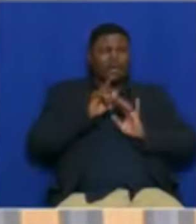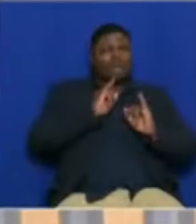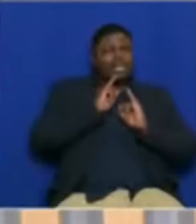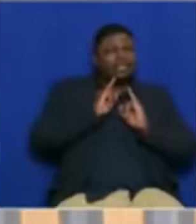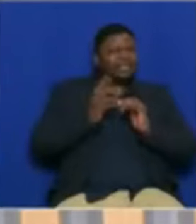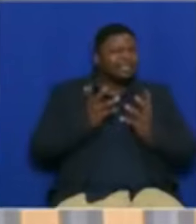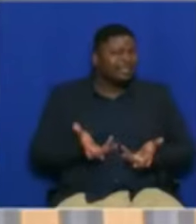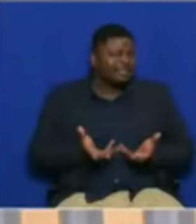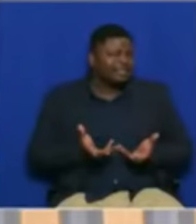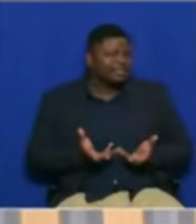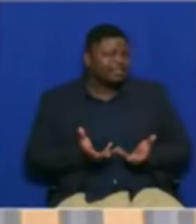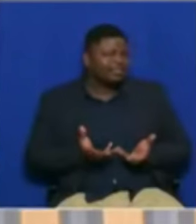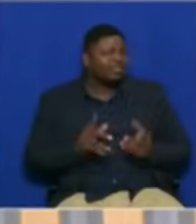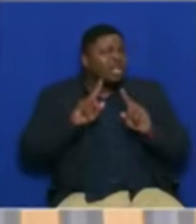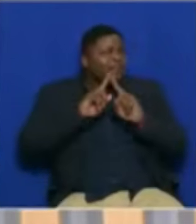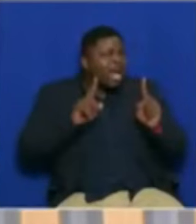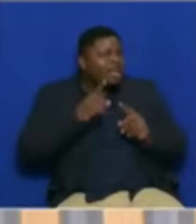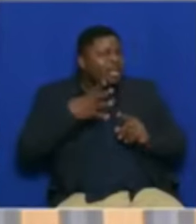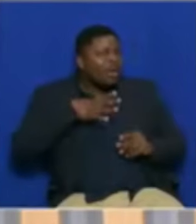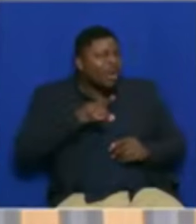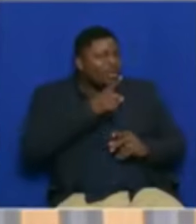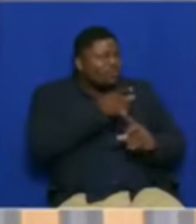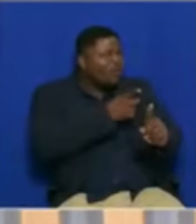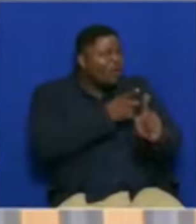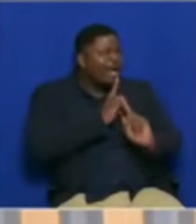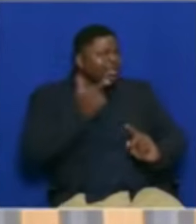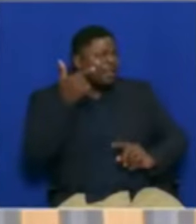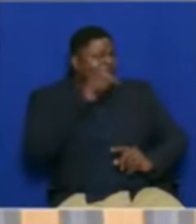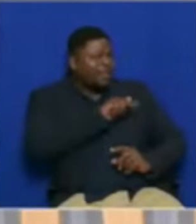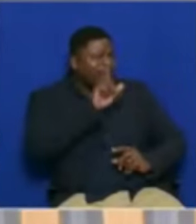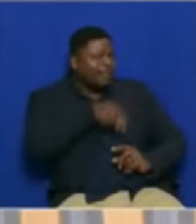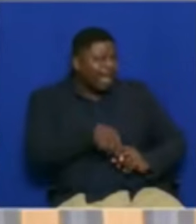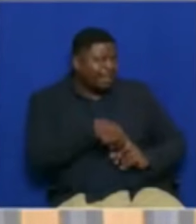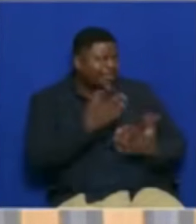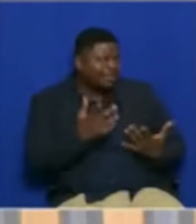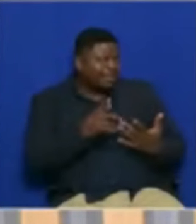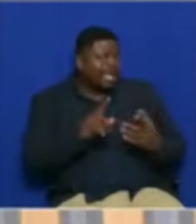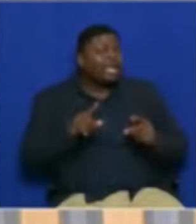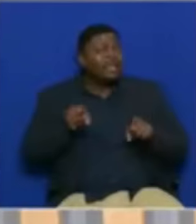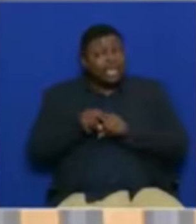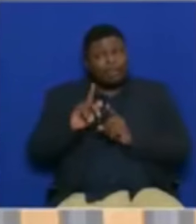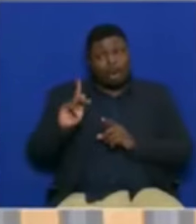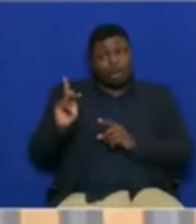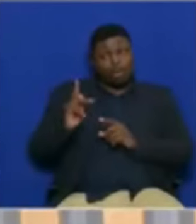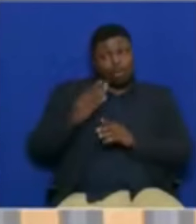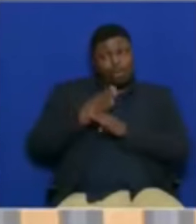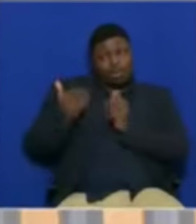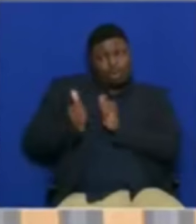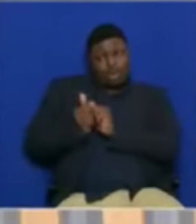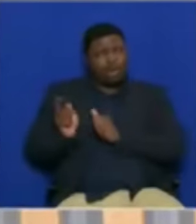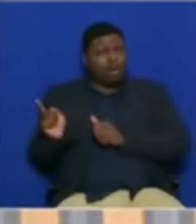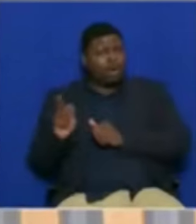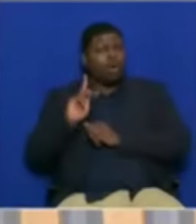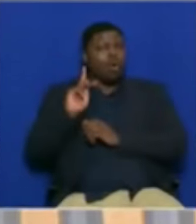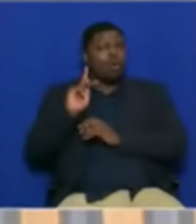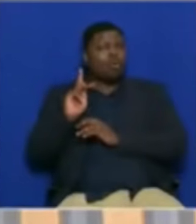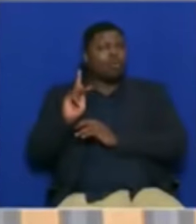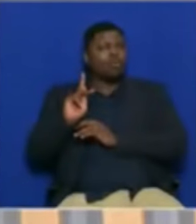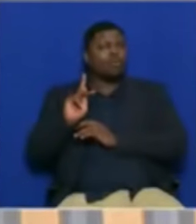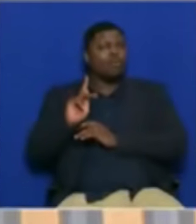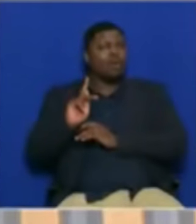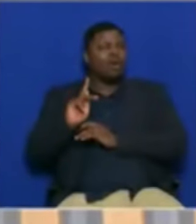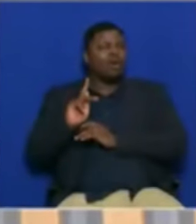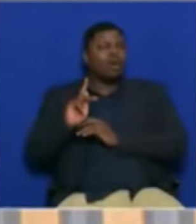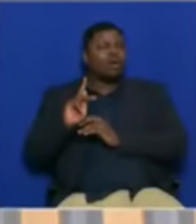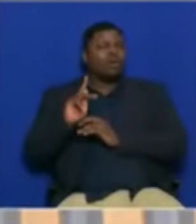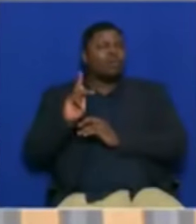question. Commissioner Kumalo asked the question, what is your business in how SAPS prescripts, because